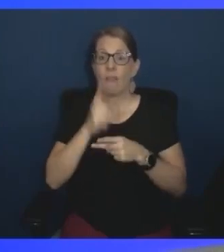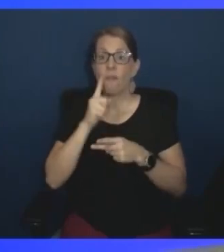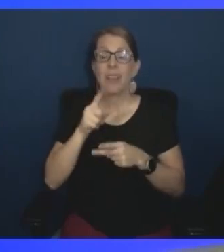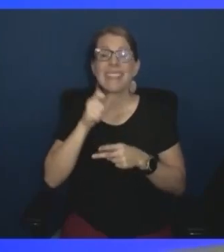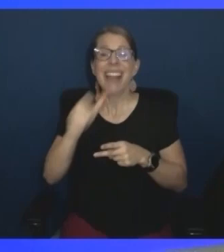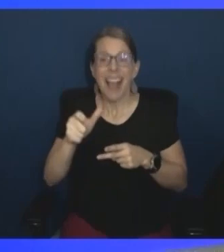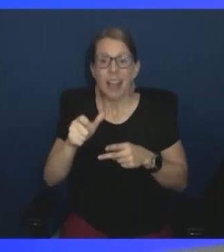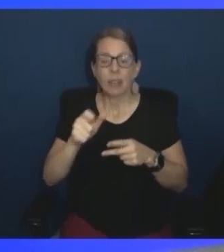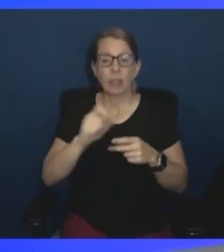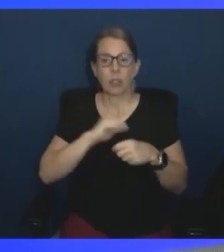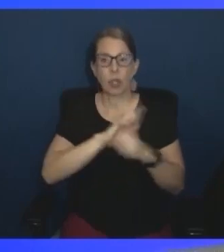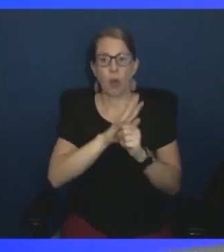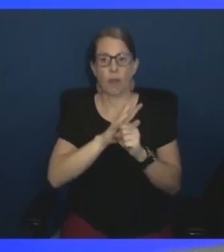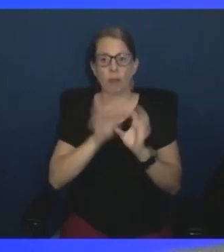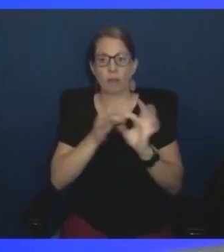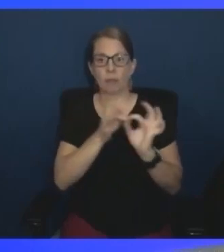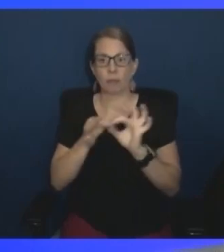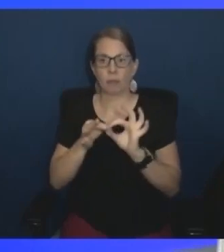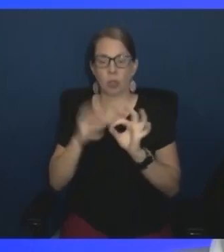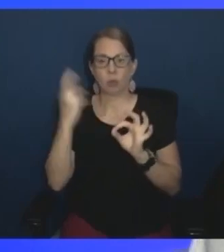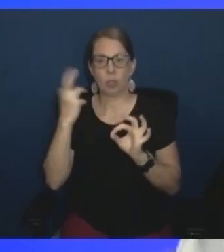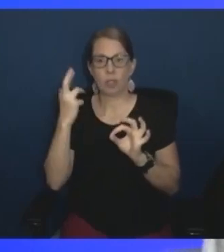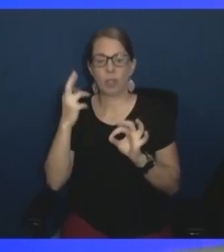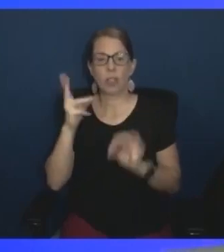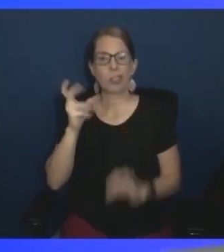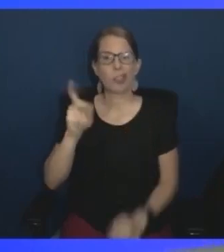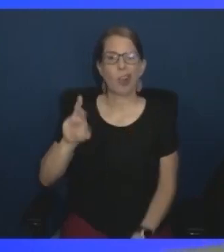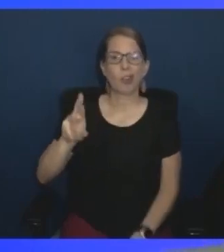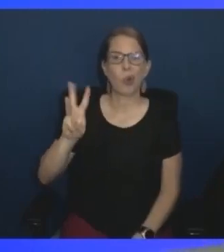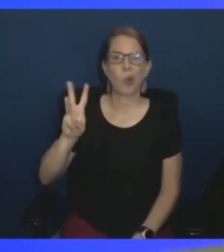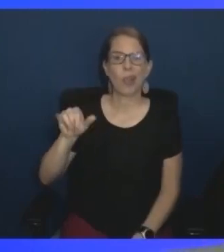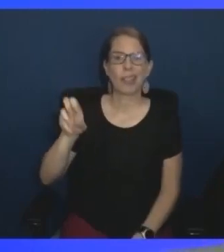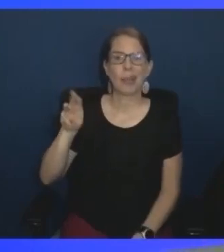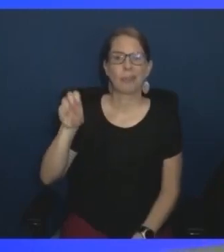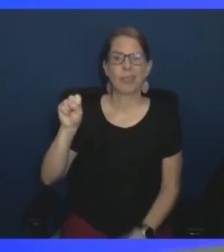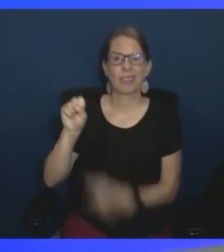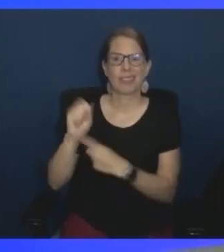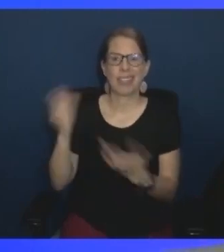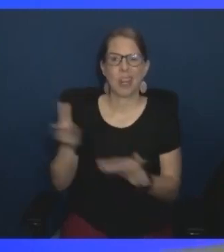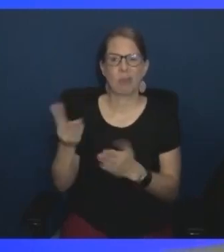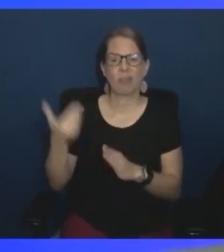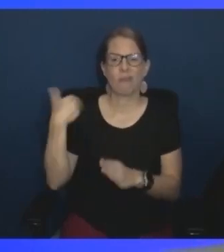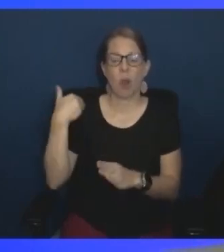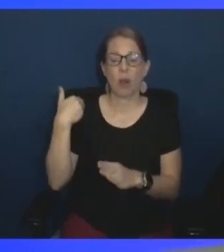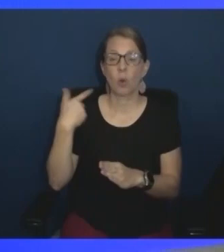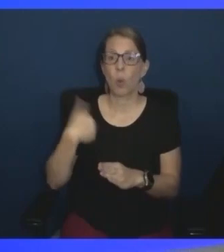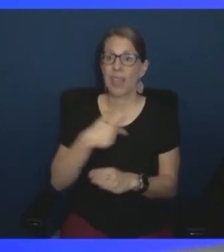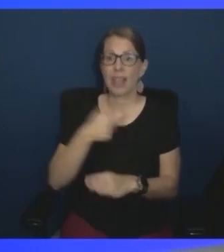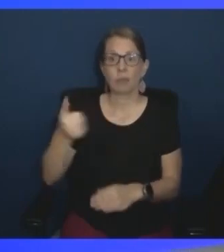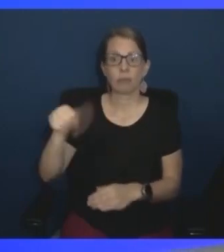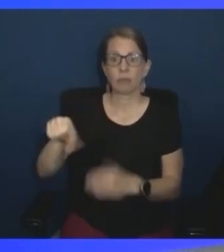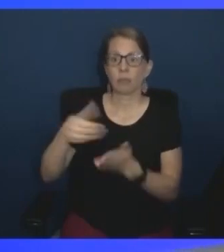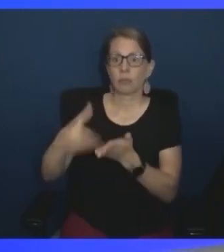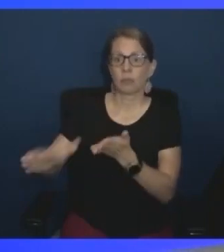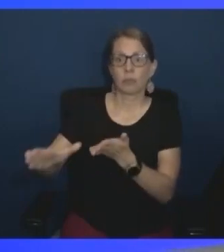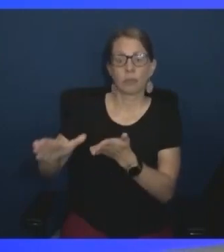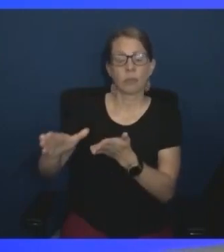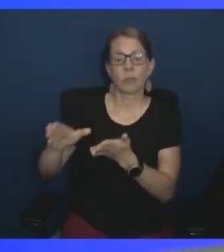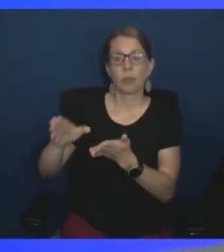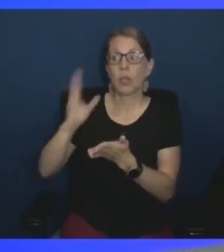I know that Dr. Williamson had been on here previously talking about, you know, how many folks we've had to turn away from our walls when knowing that they needed our